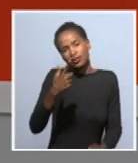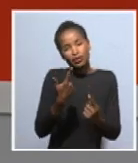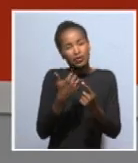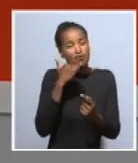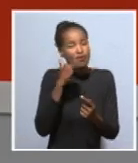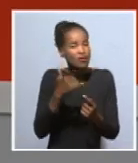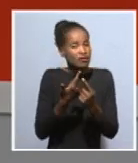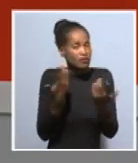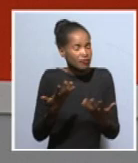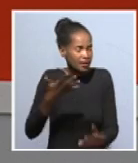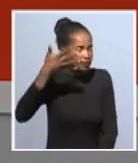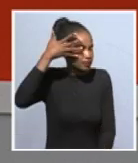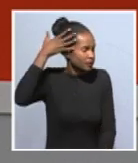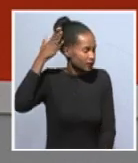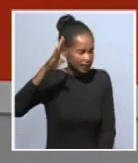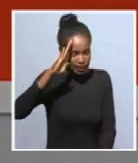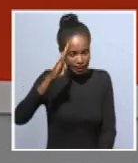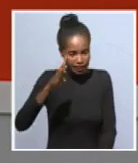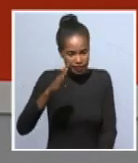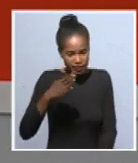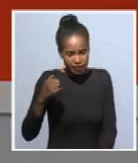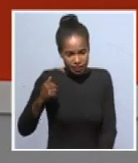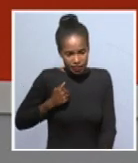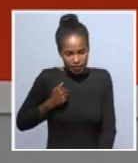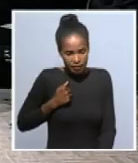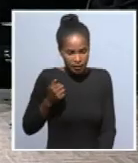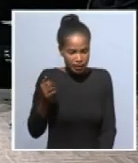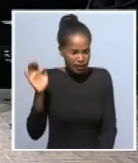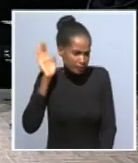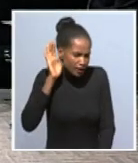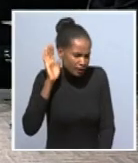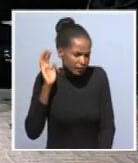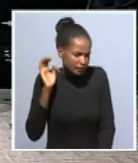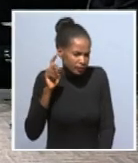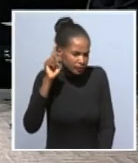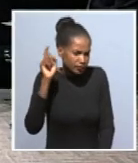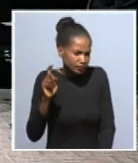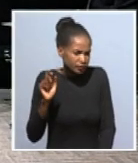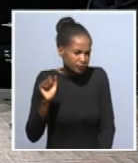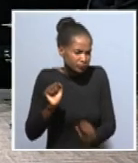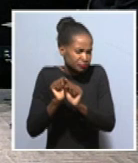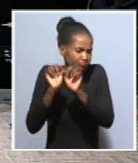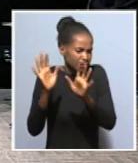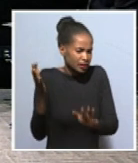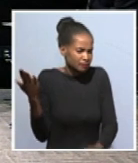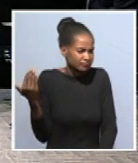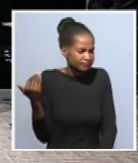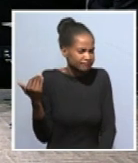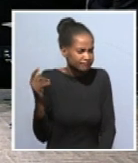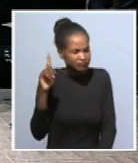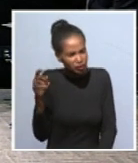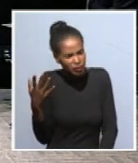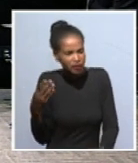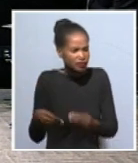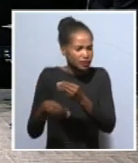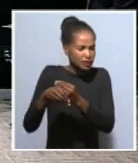sir. Yes, good evening. We can hear you. Please ask your question or raise your concern or make a comment. Okay,